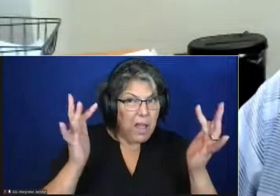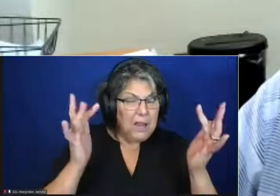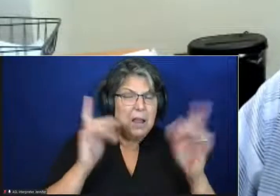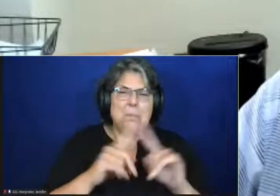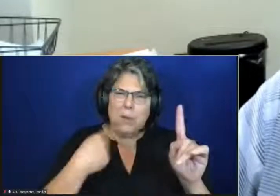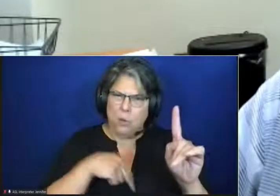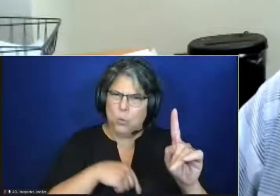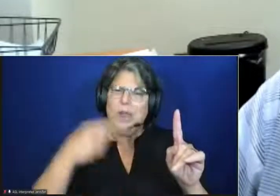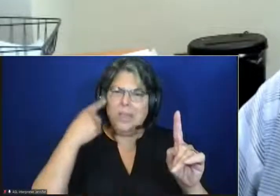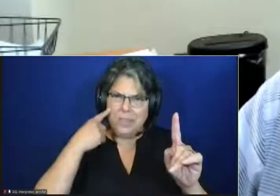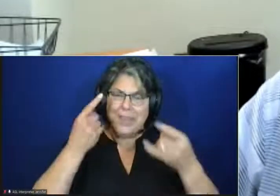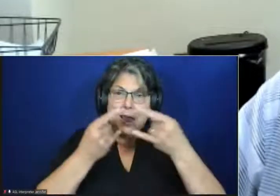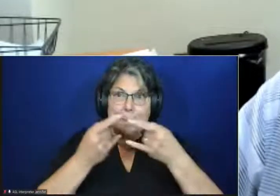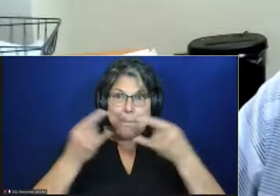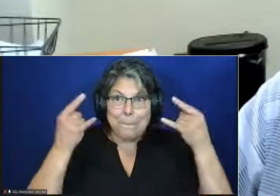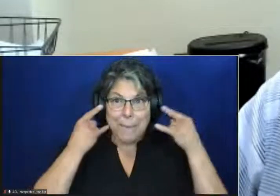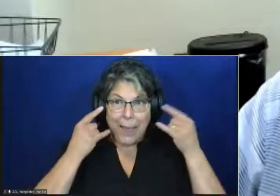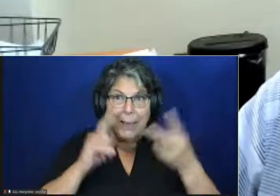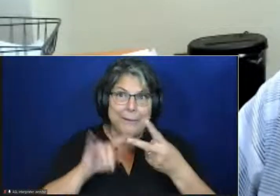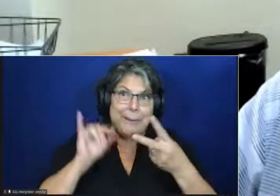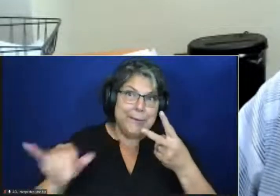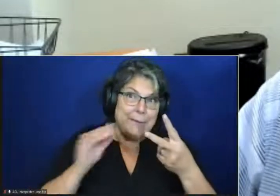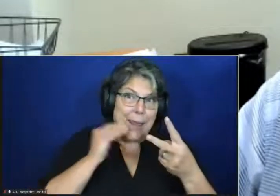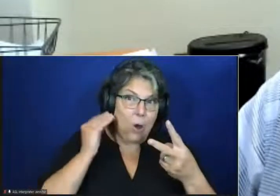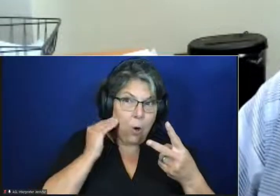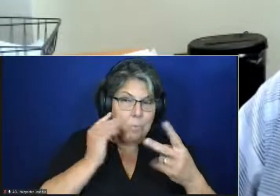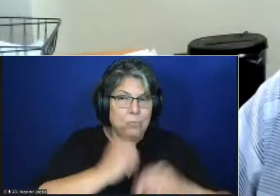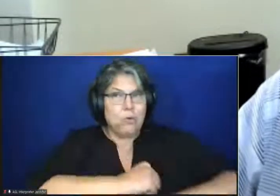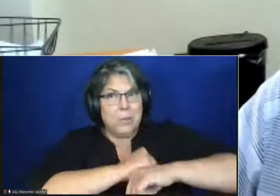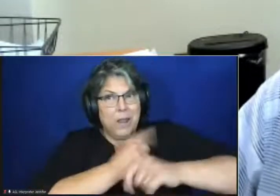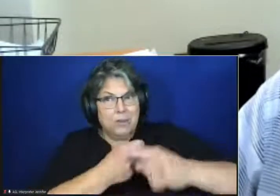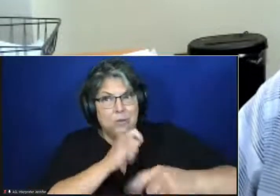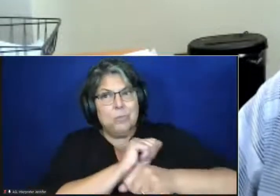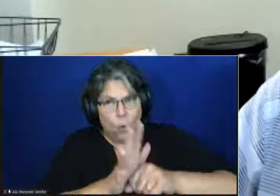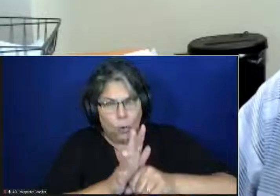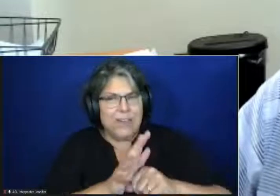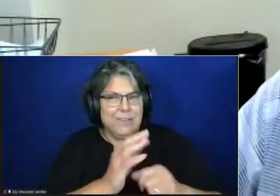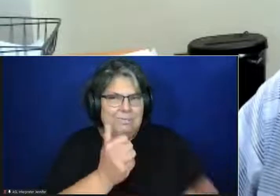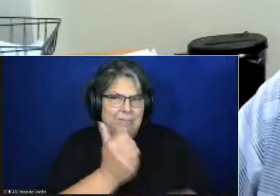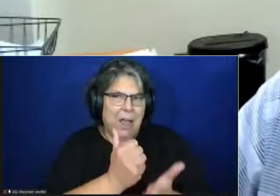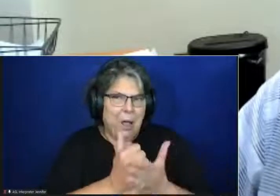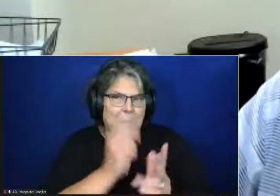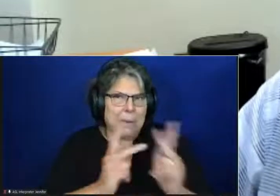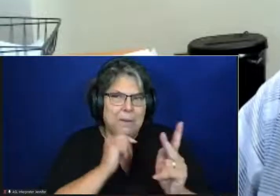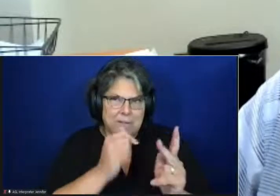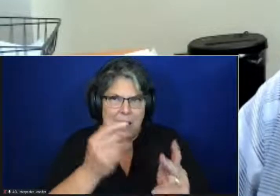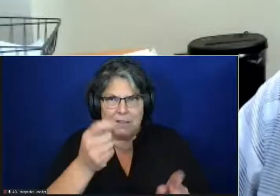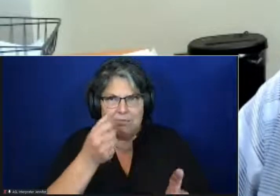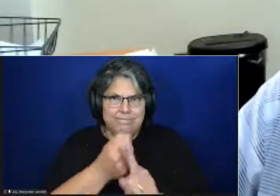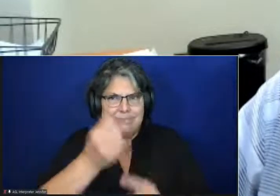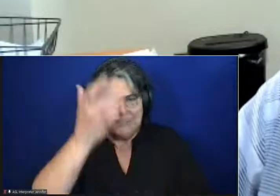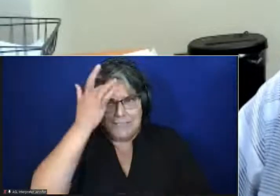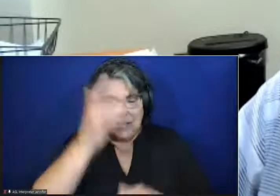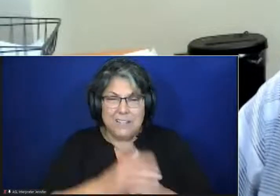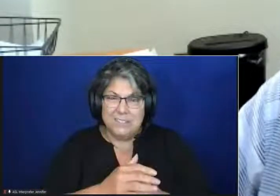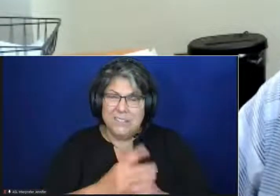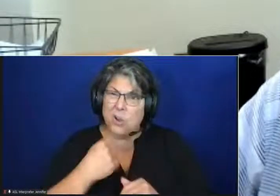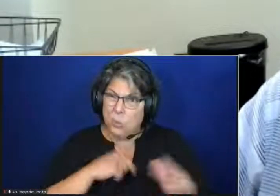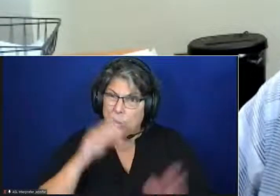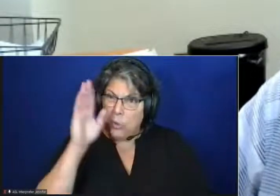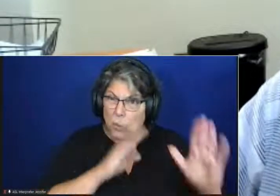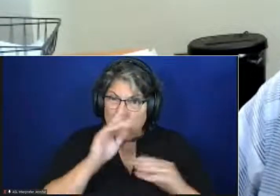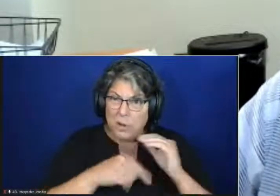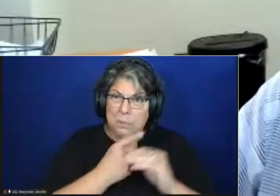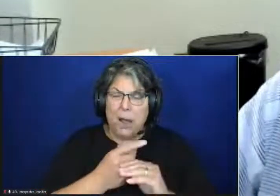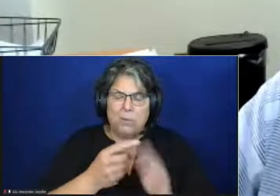masking and staying home to protect against COVID also helped. We still worry about that twindemic where we have both influenza